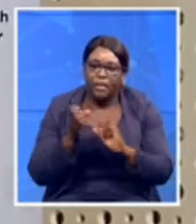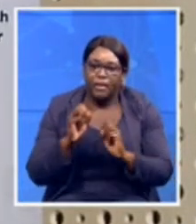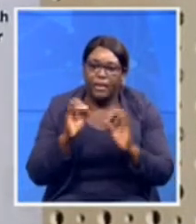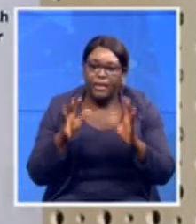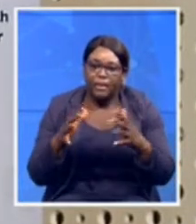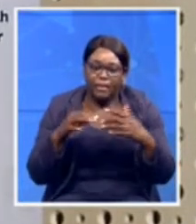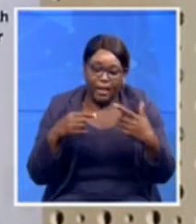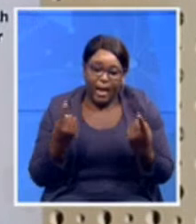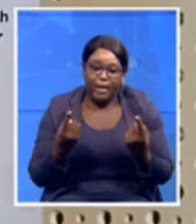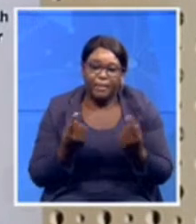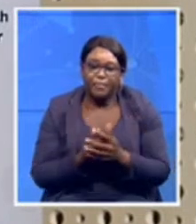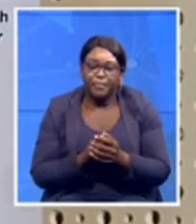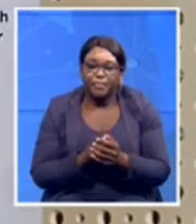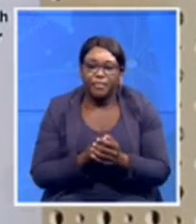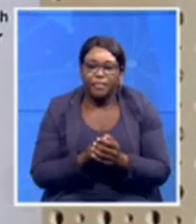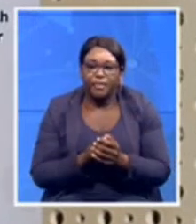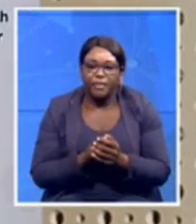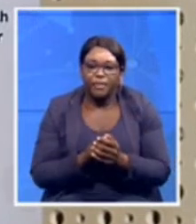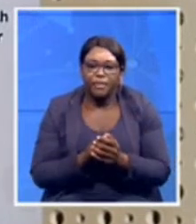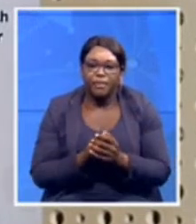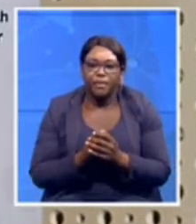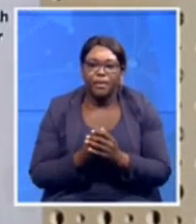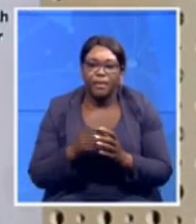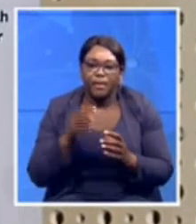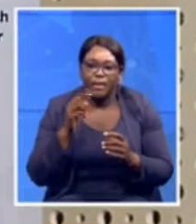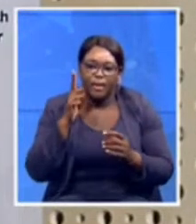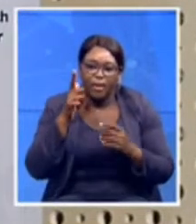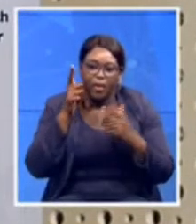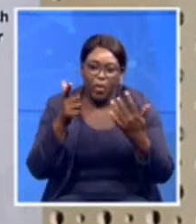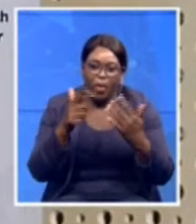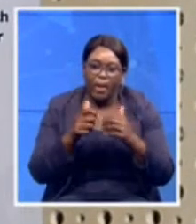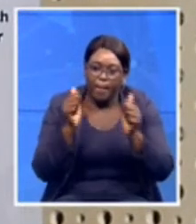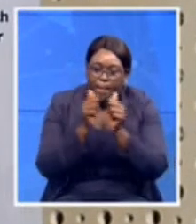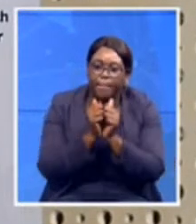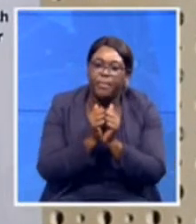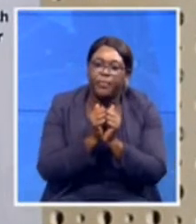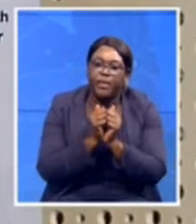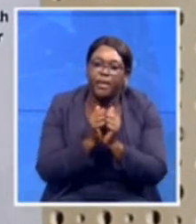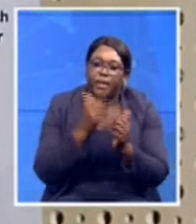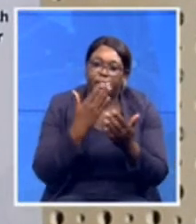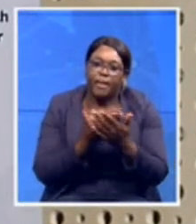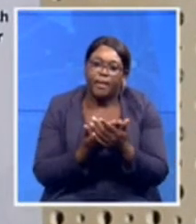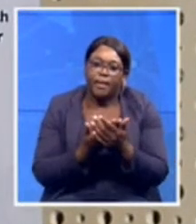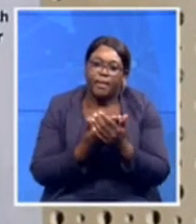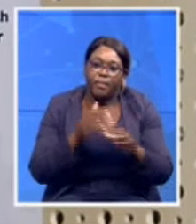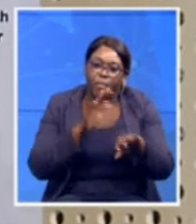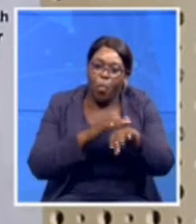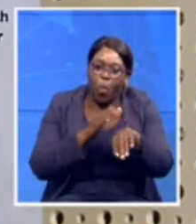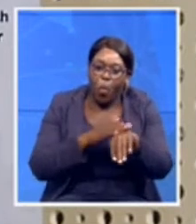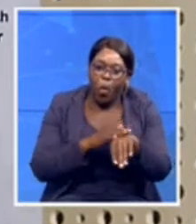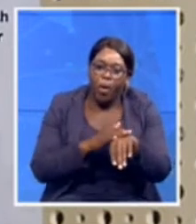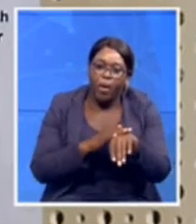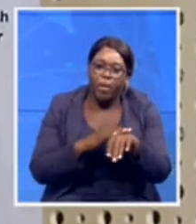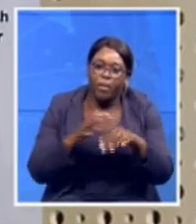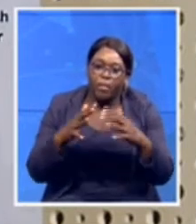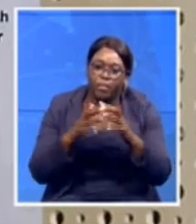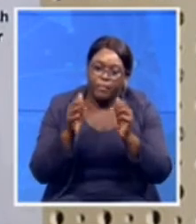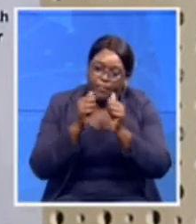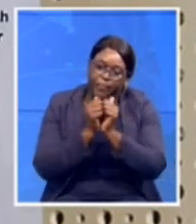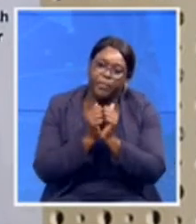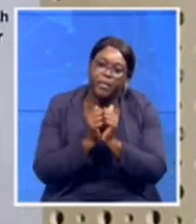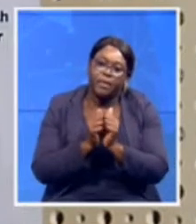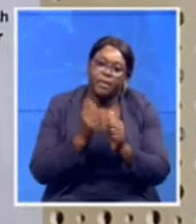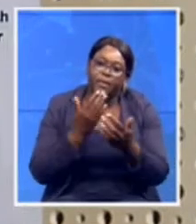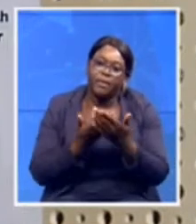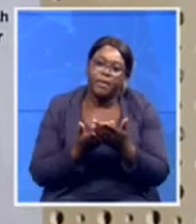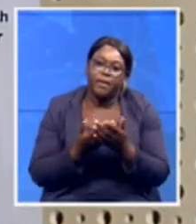various workshops, and we are prepared to undertake workshops with the public to ensure that the provisions, or the public, are aware of the provisions and